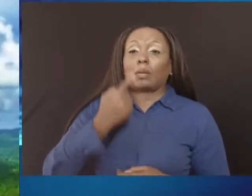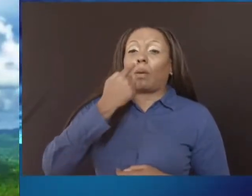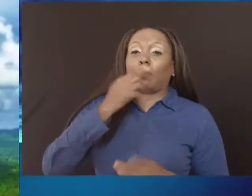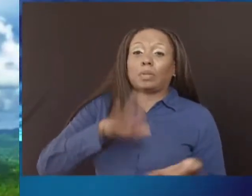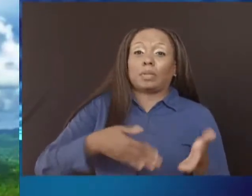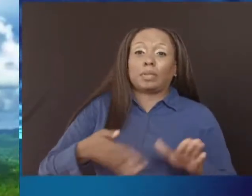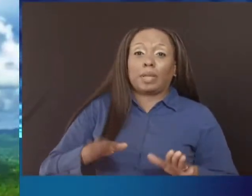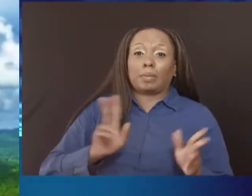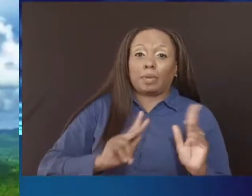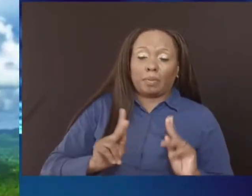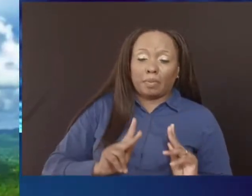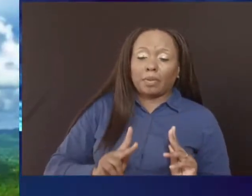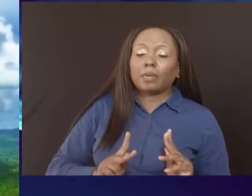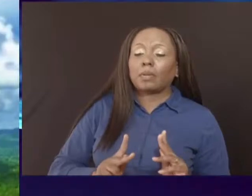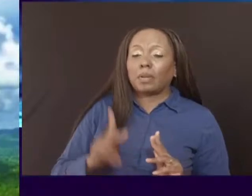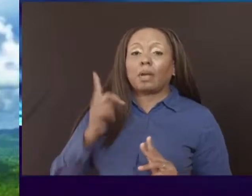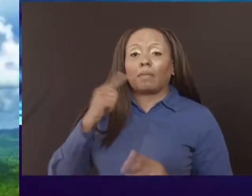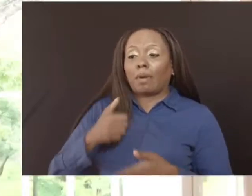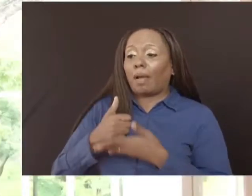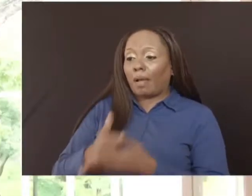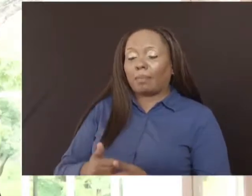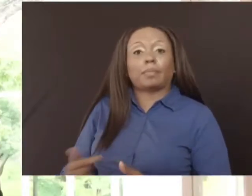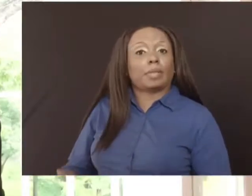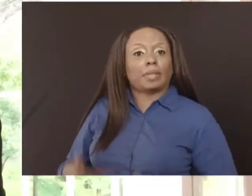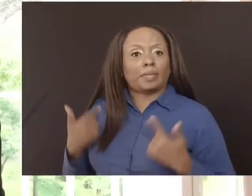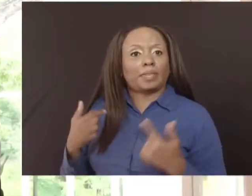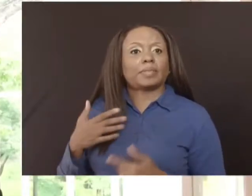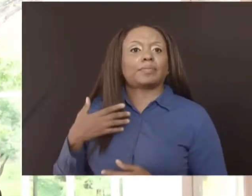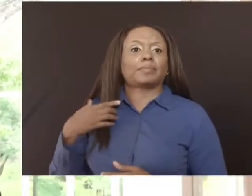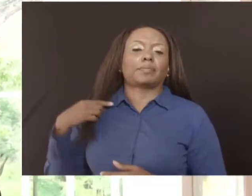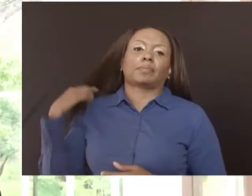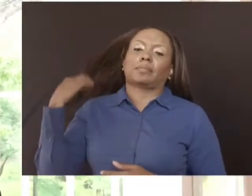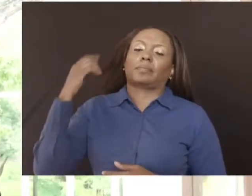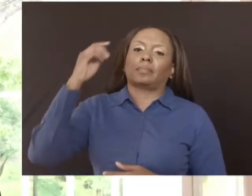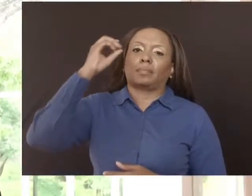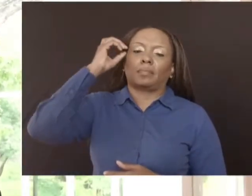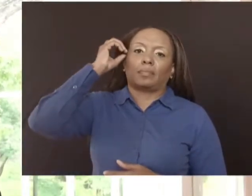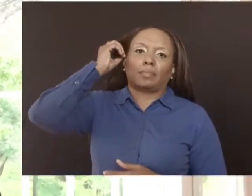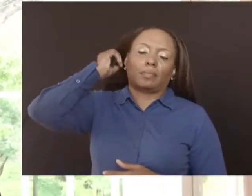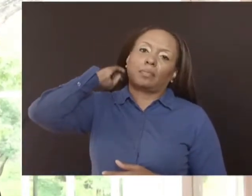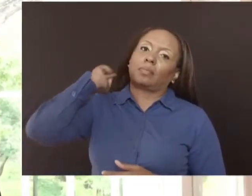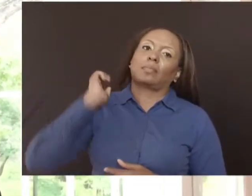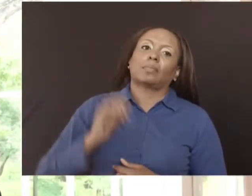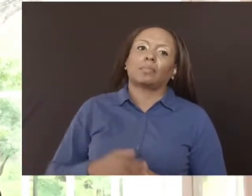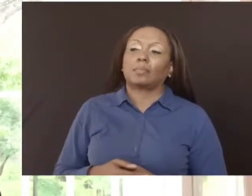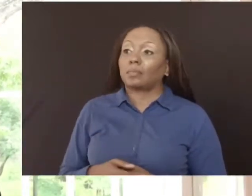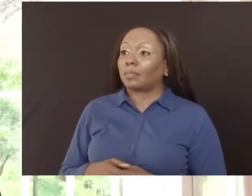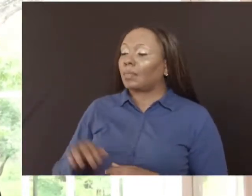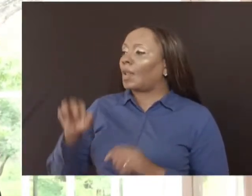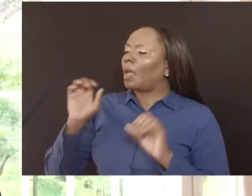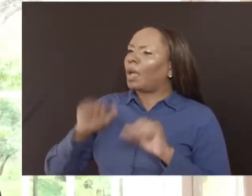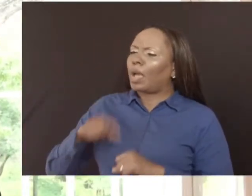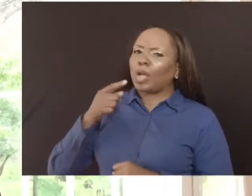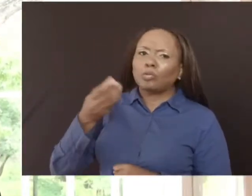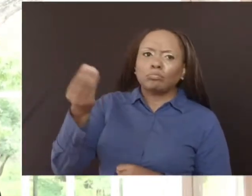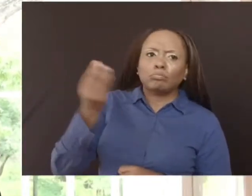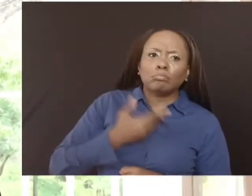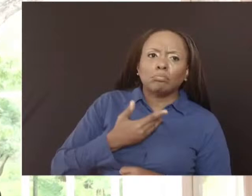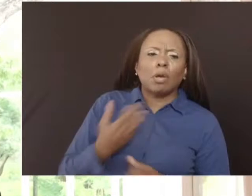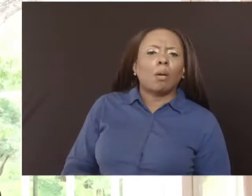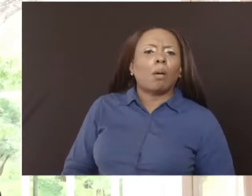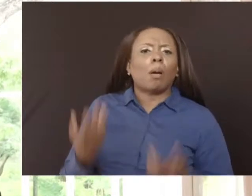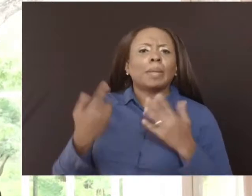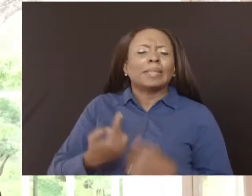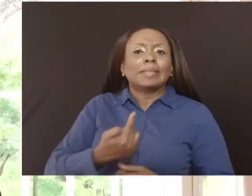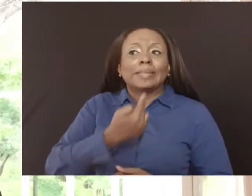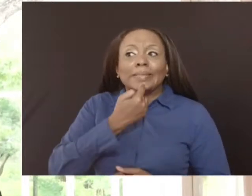that. Dr. Grandison, are you in a position to share with us information on how many seriously ill patients we